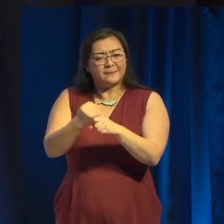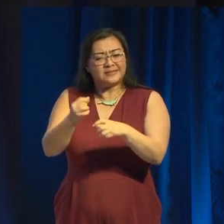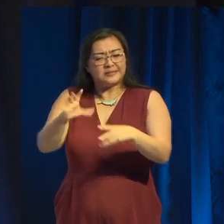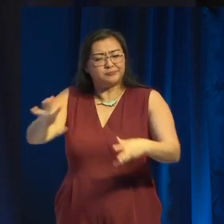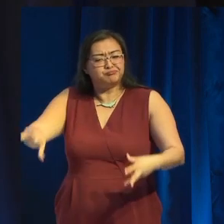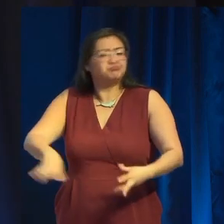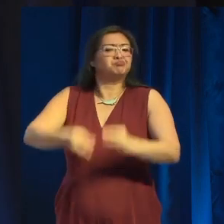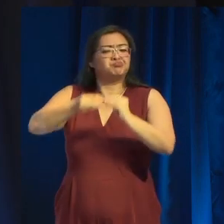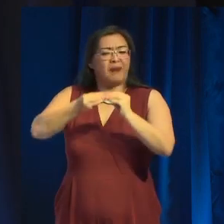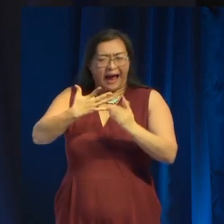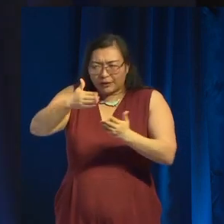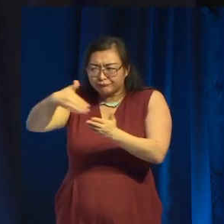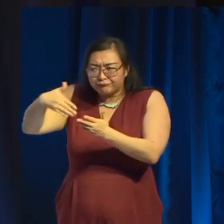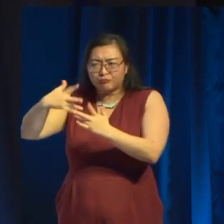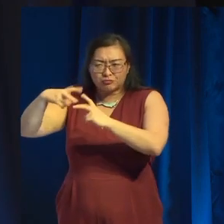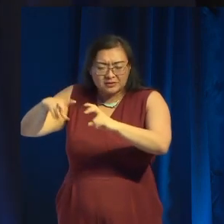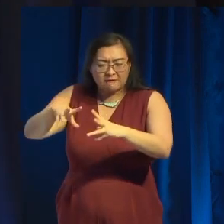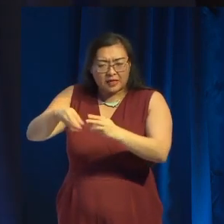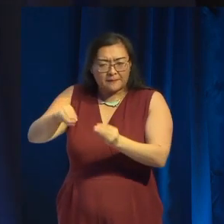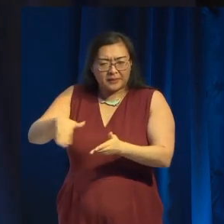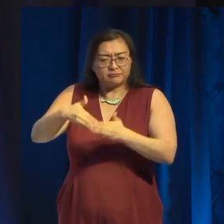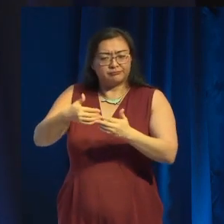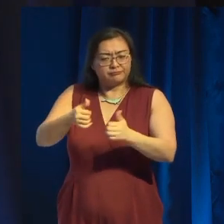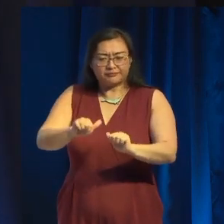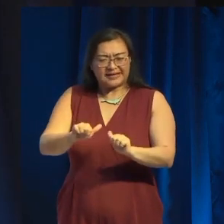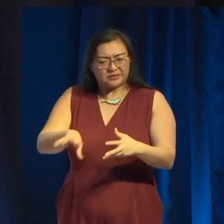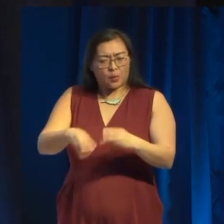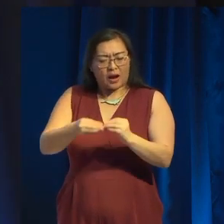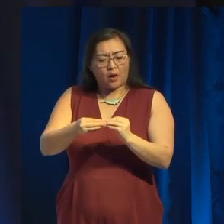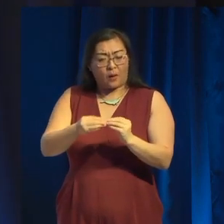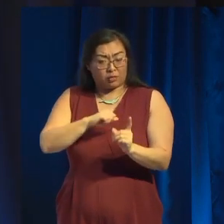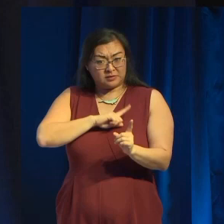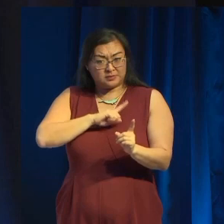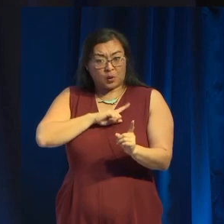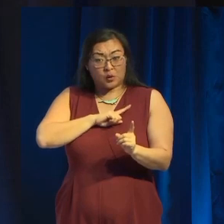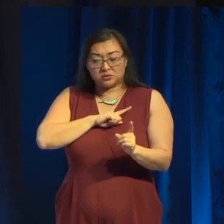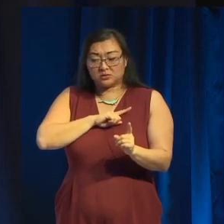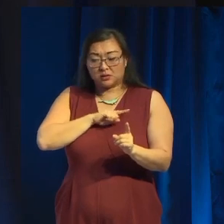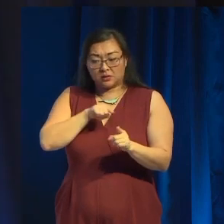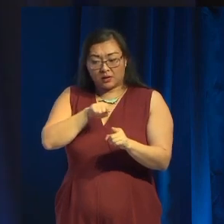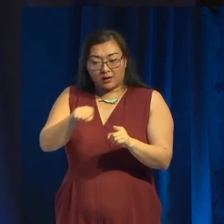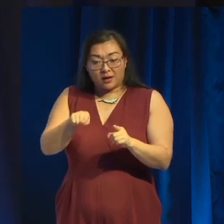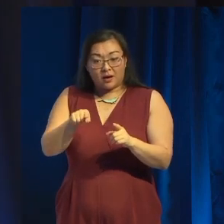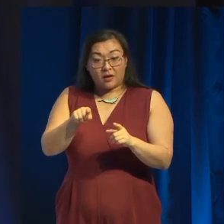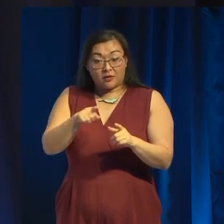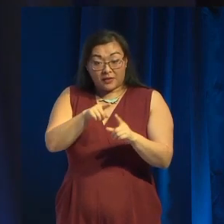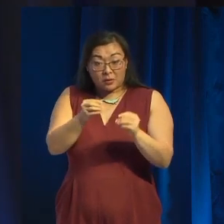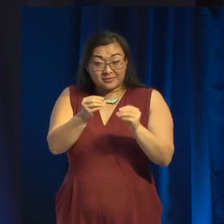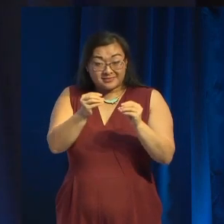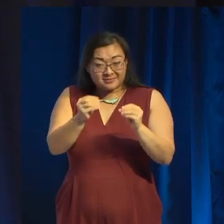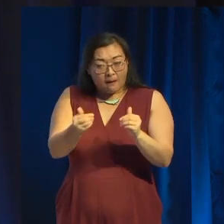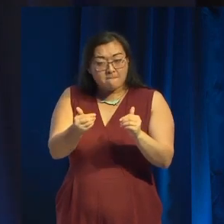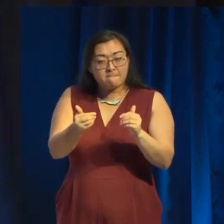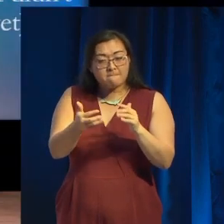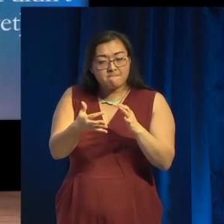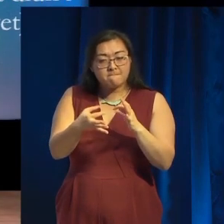things. And I think the reason is that I just didn't access those specific moments that I wanted to show. It didn't sew together